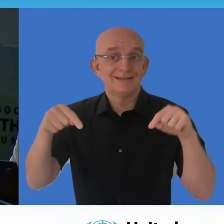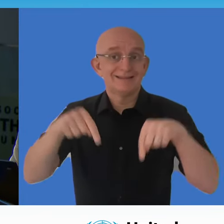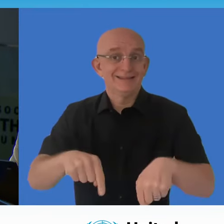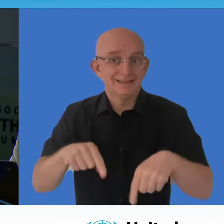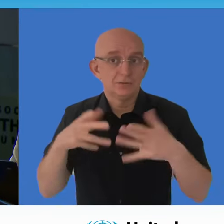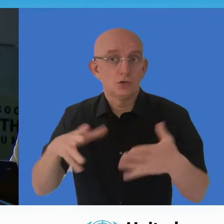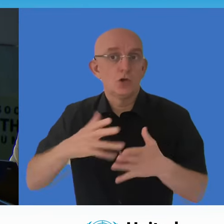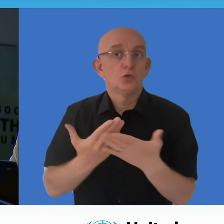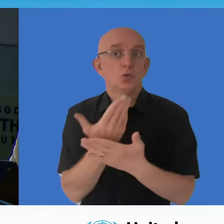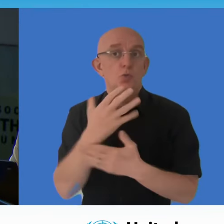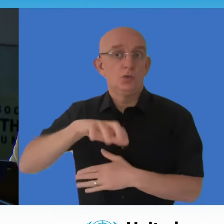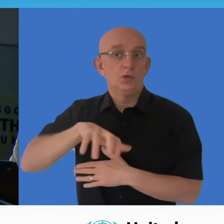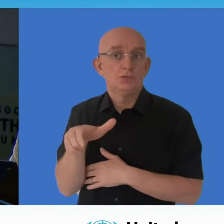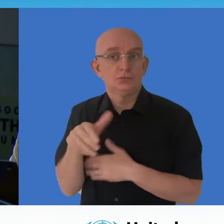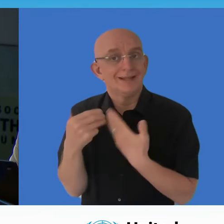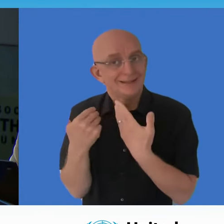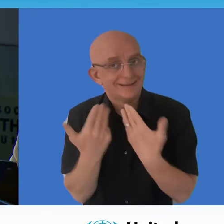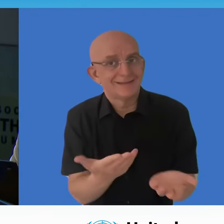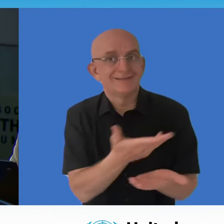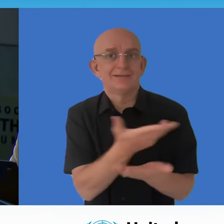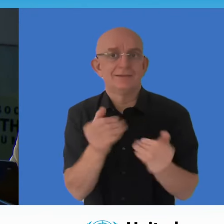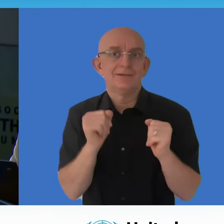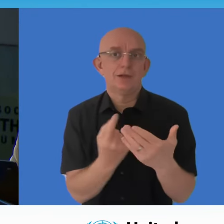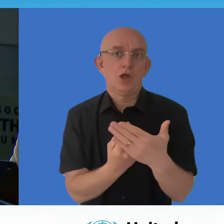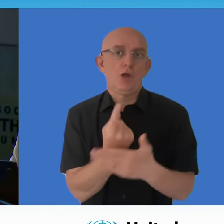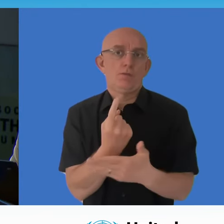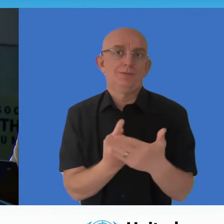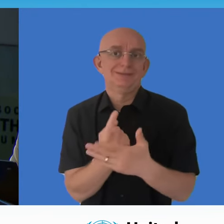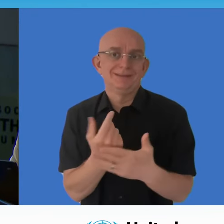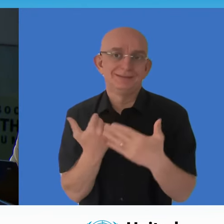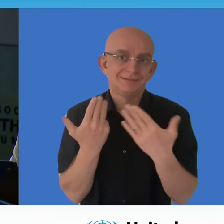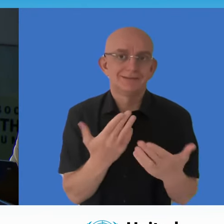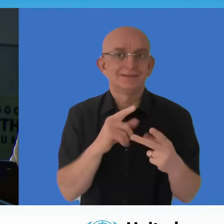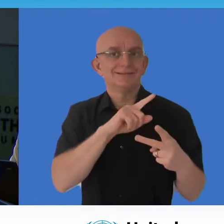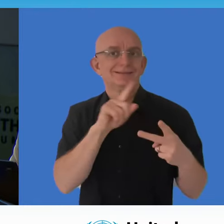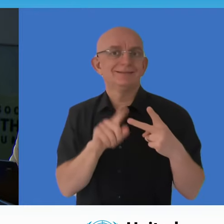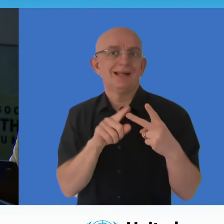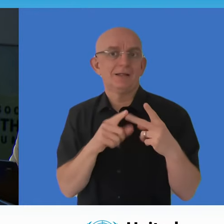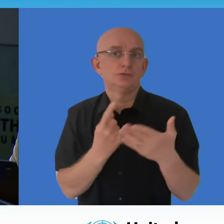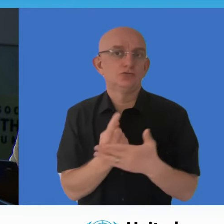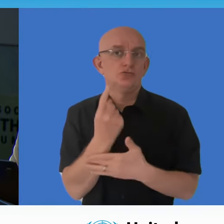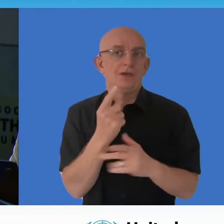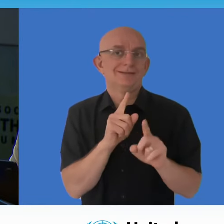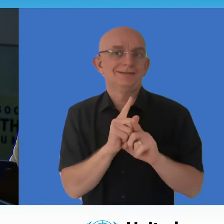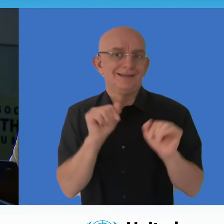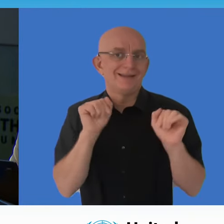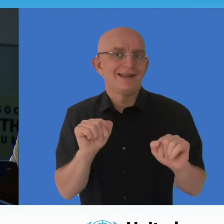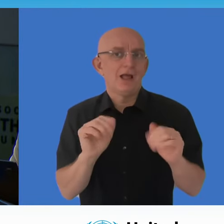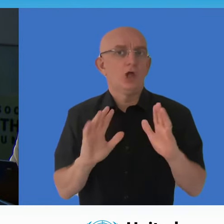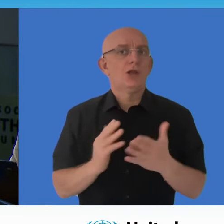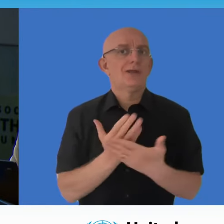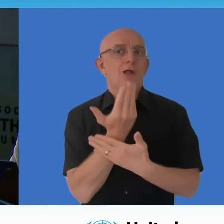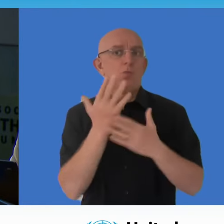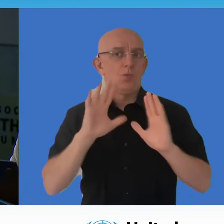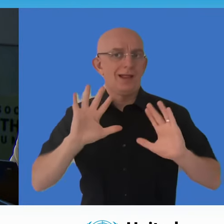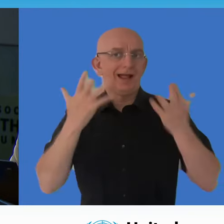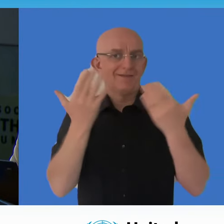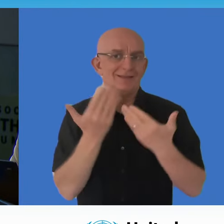a chance to start a new life. And you'll find that even the smallest of actions can be life-changing for